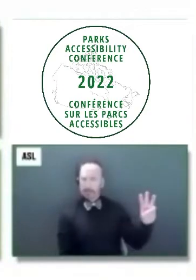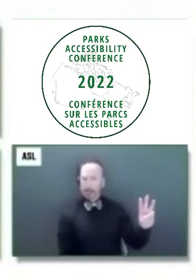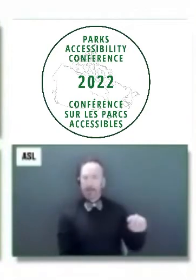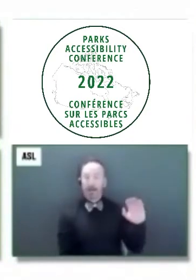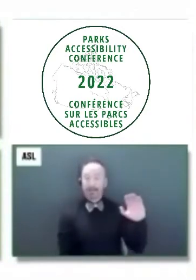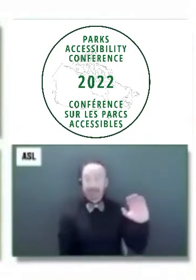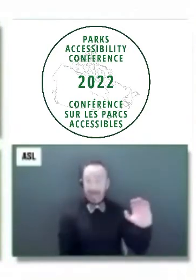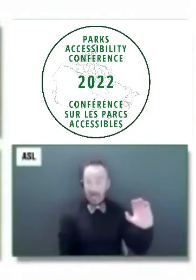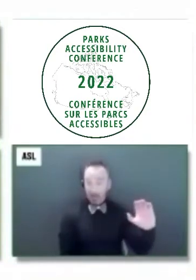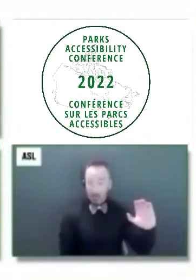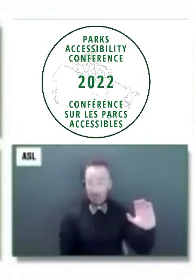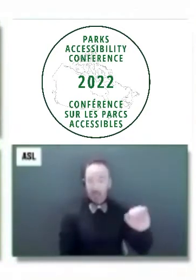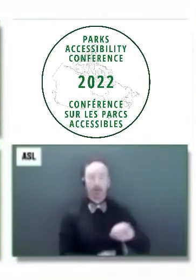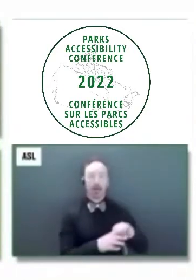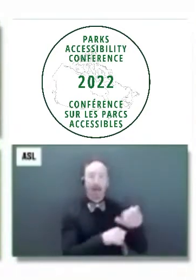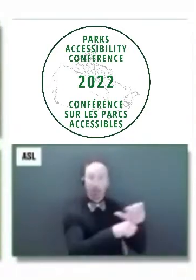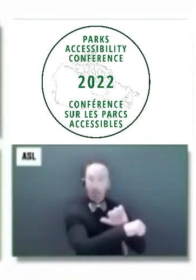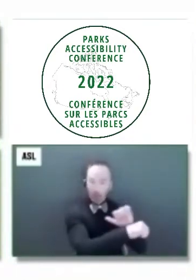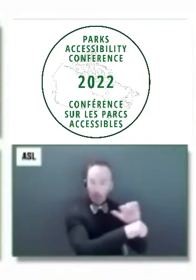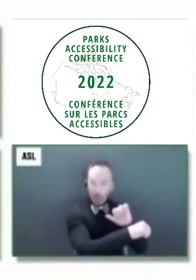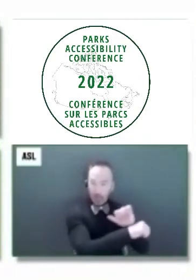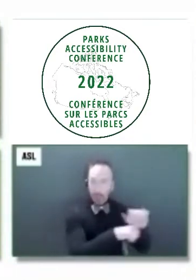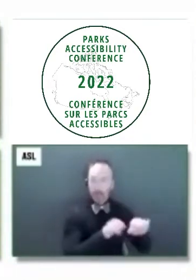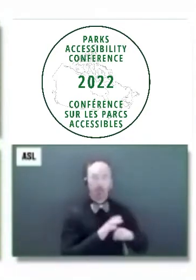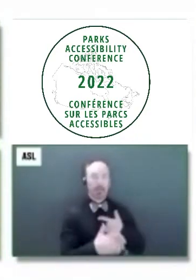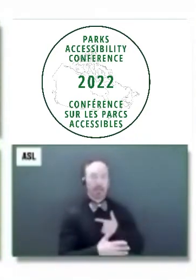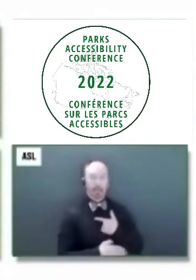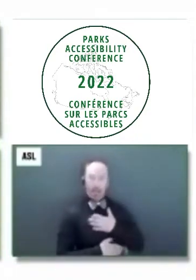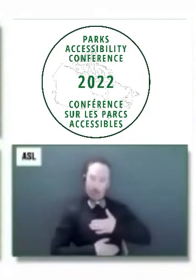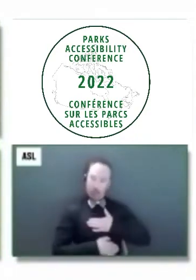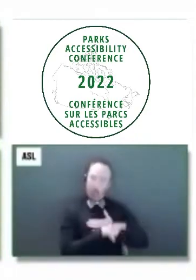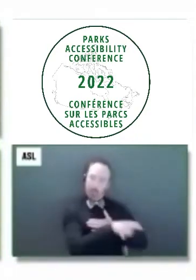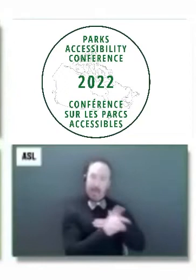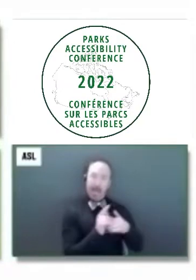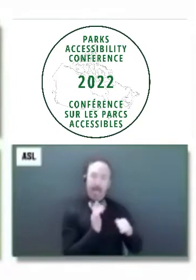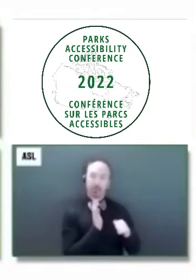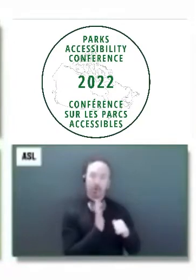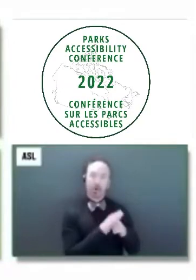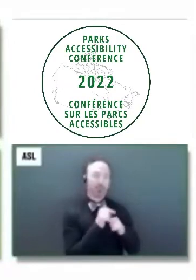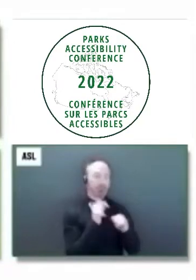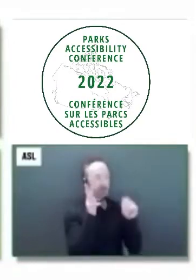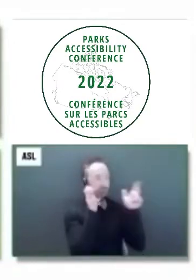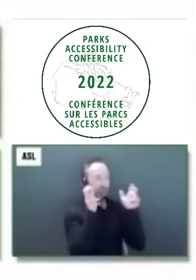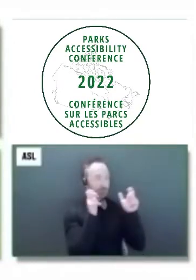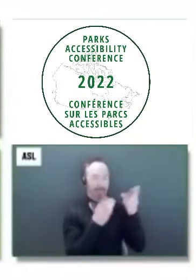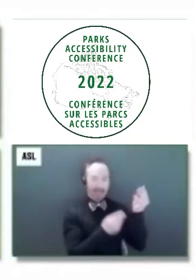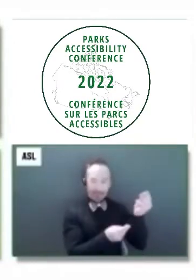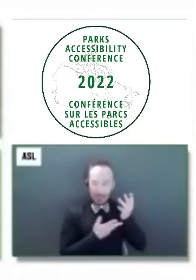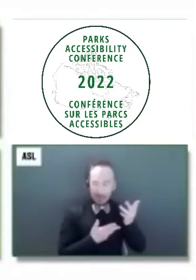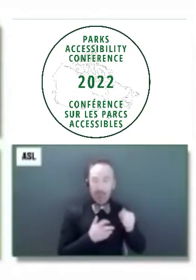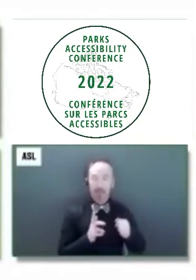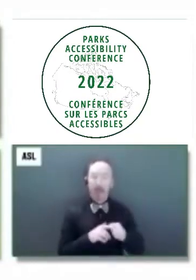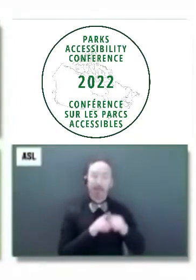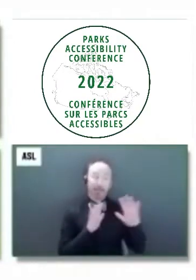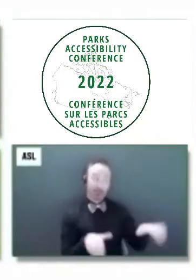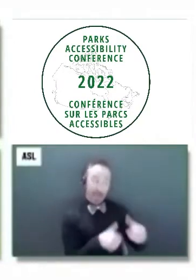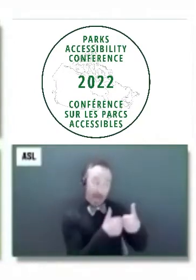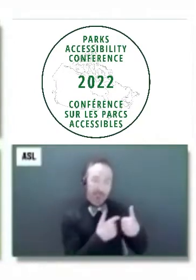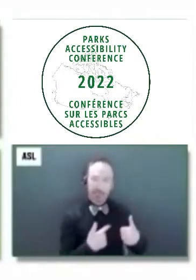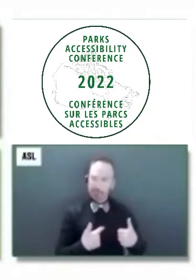enjoyed the accessibility information challenges as well, and being on my own, and bringing it